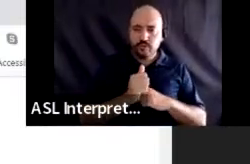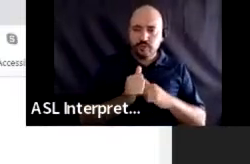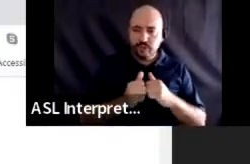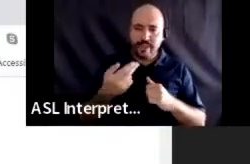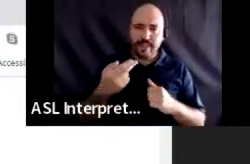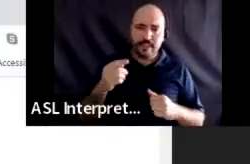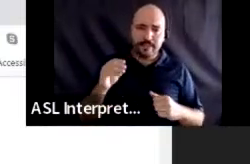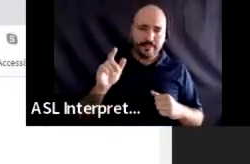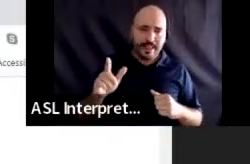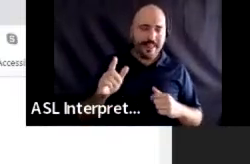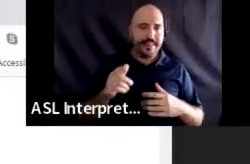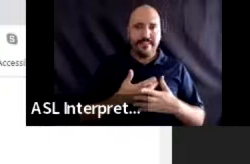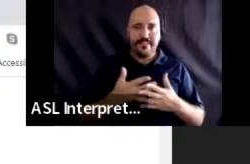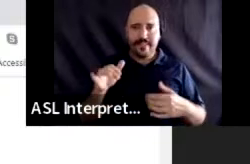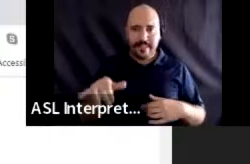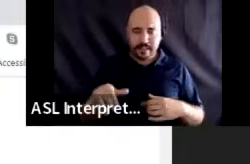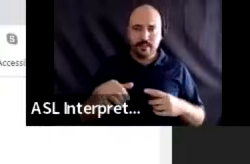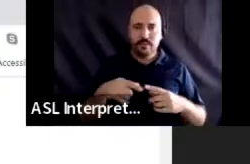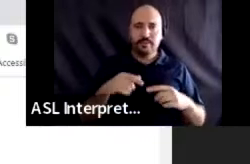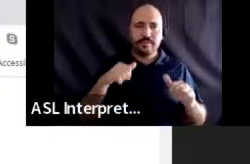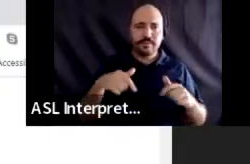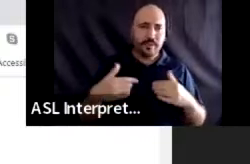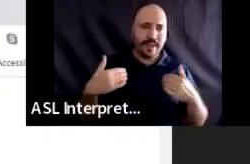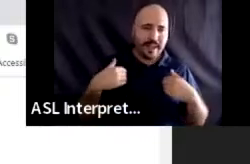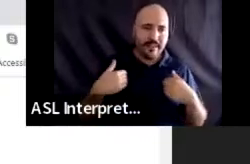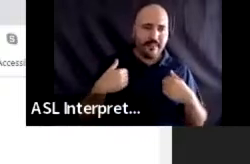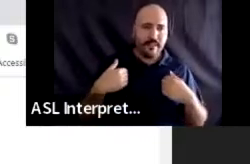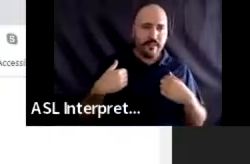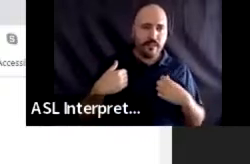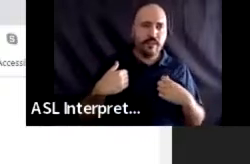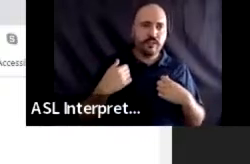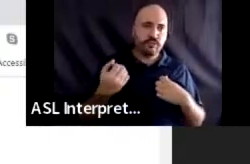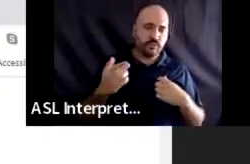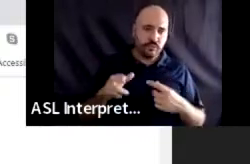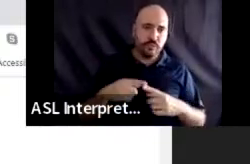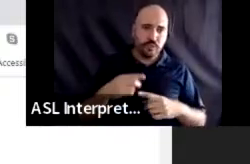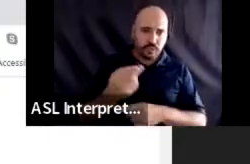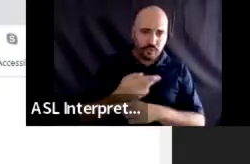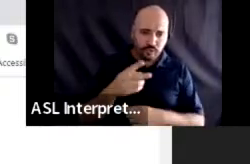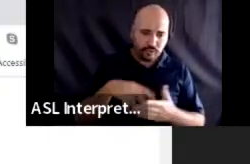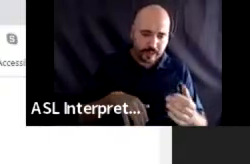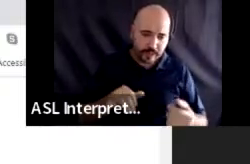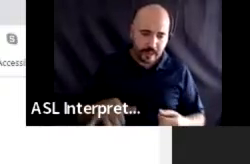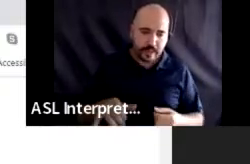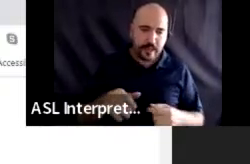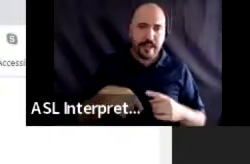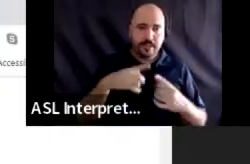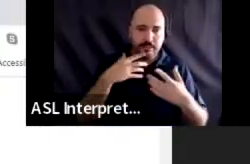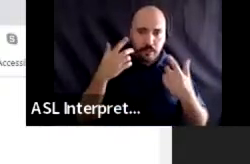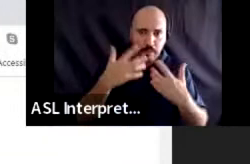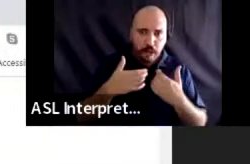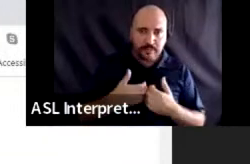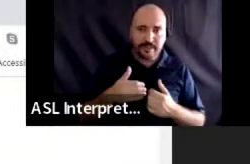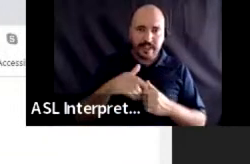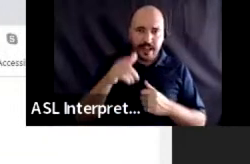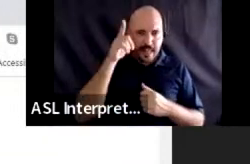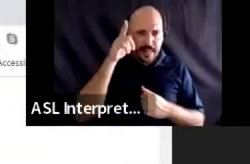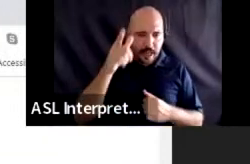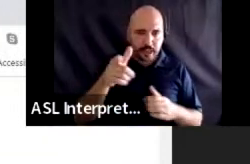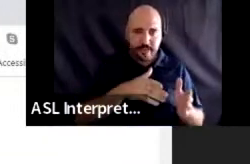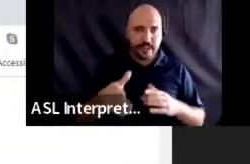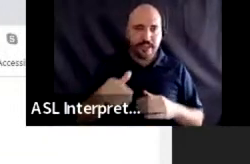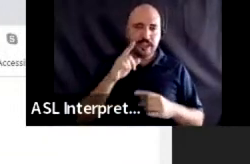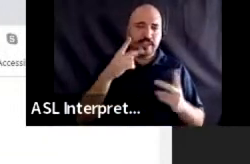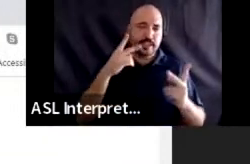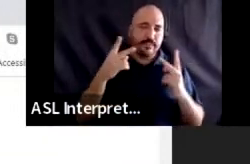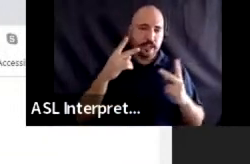HTML, all of that, because in order to have the screen reader read it, you know, it has to be parsable in a logical fashion, not just a